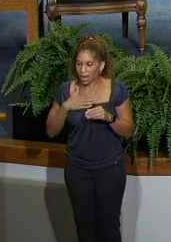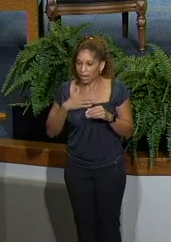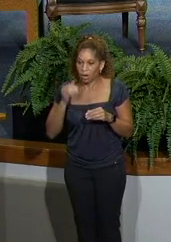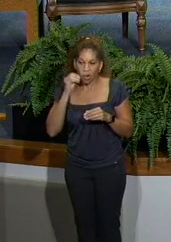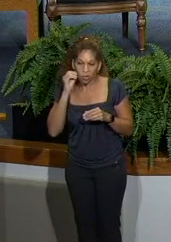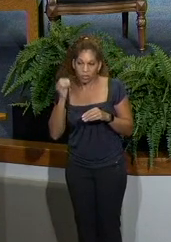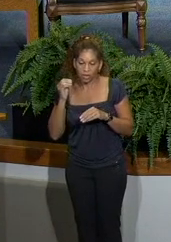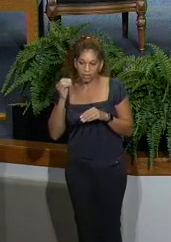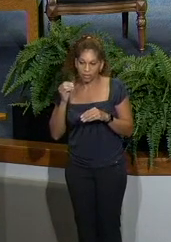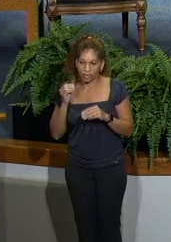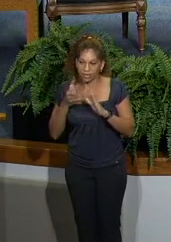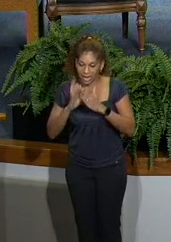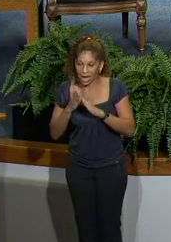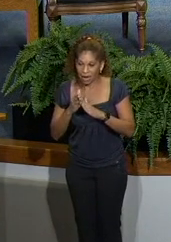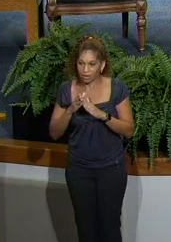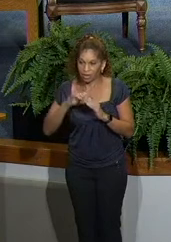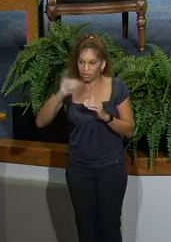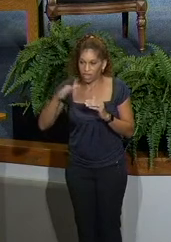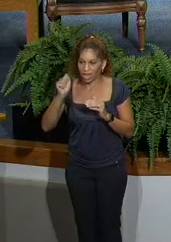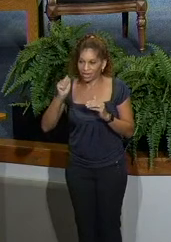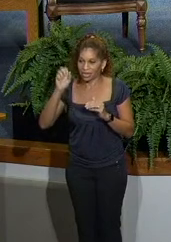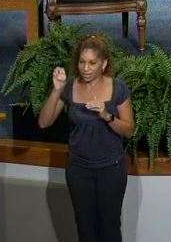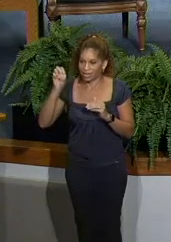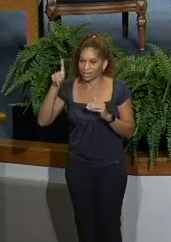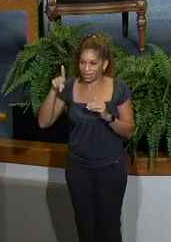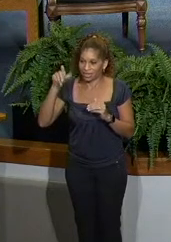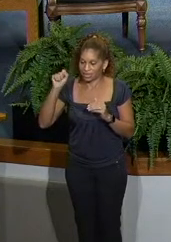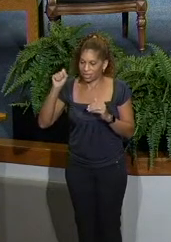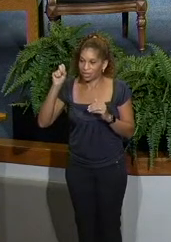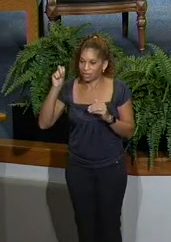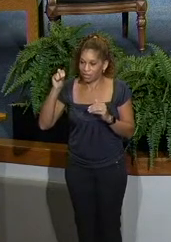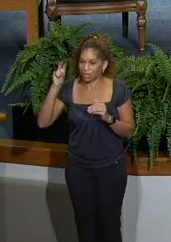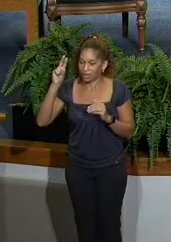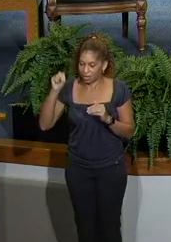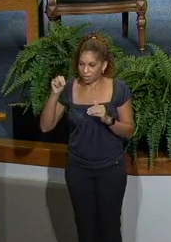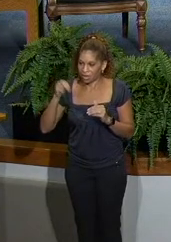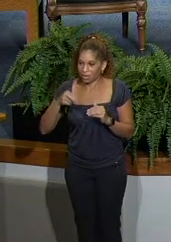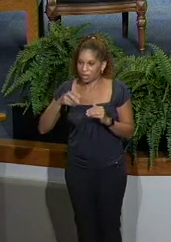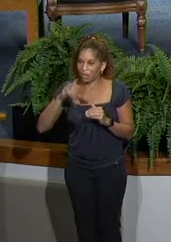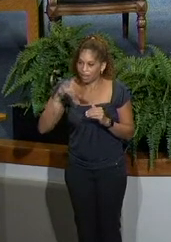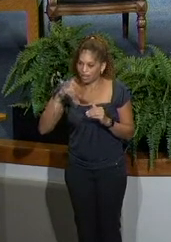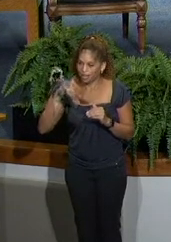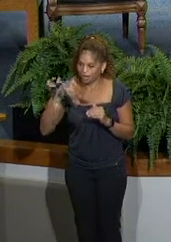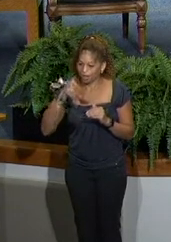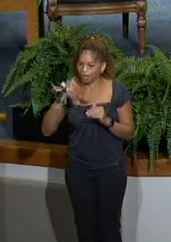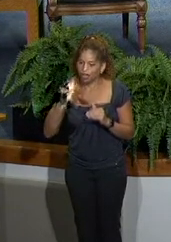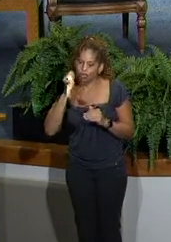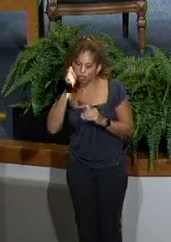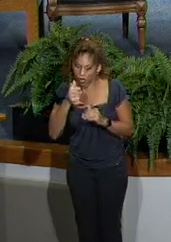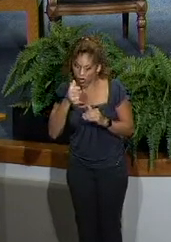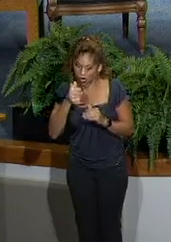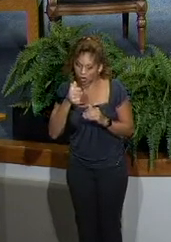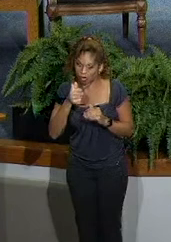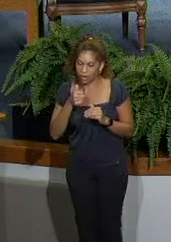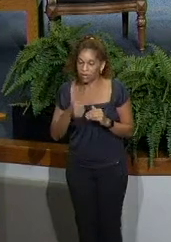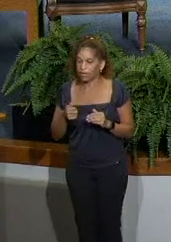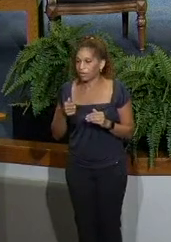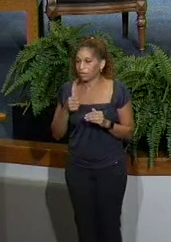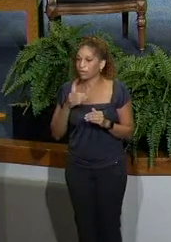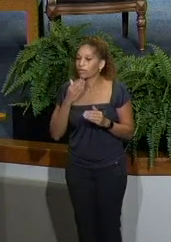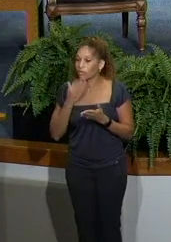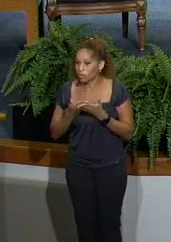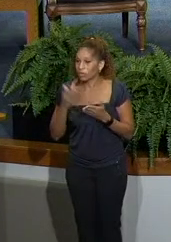tomorrow just to get into a little bit of good trouble. Bishop Barber, we are praying for you. But at this